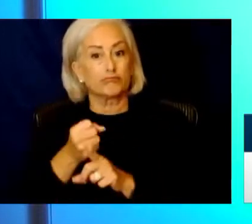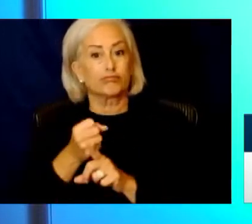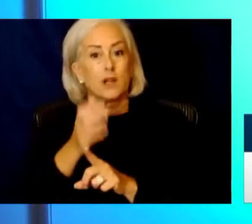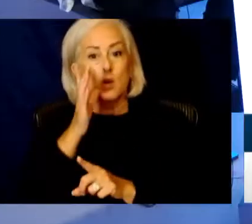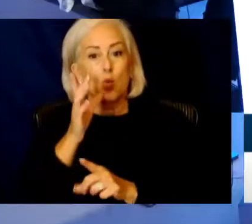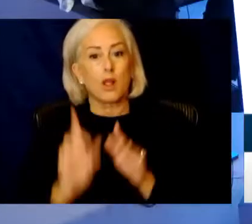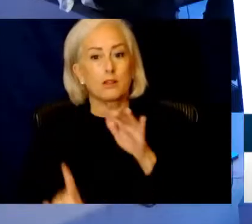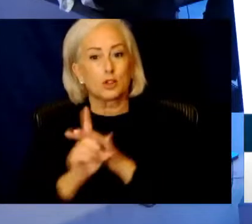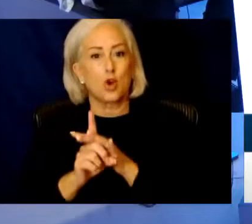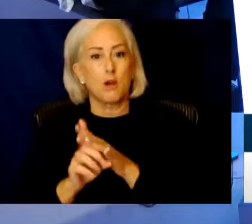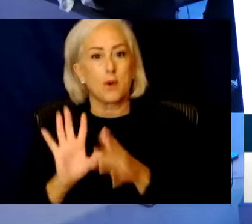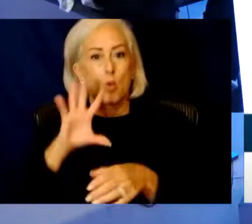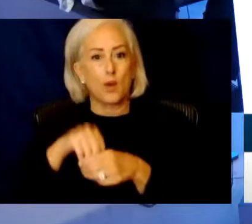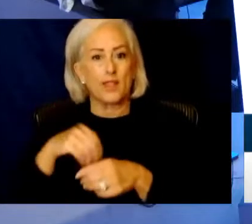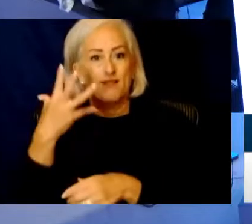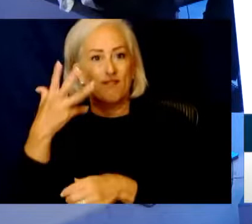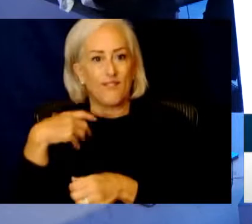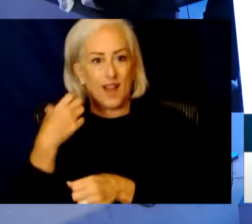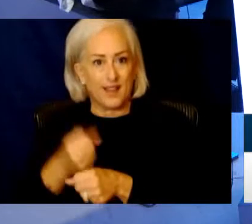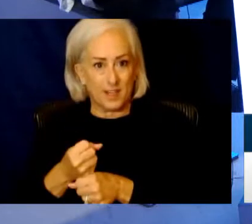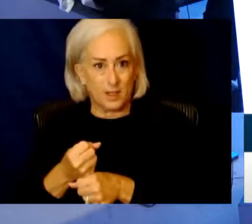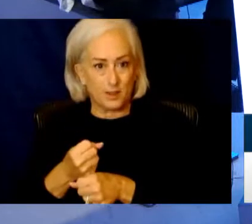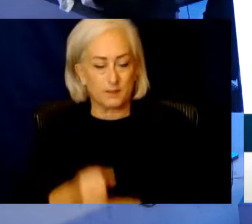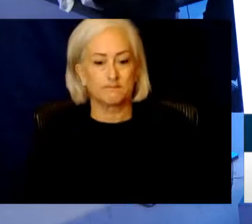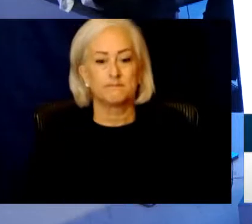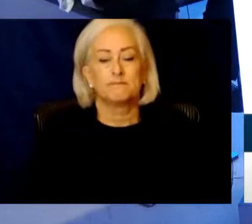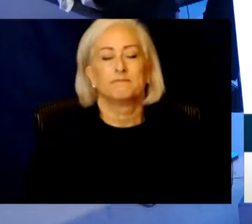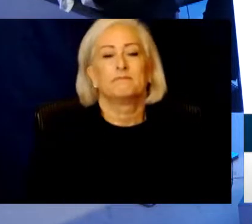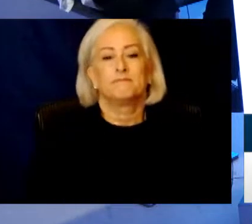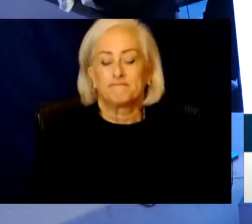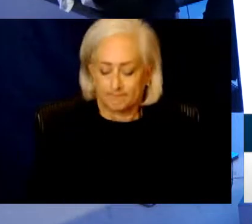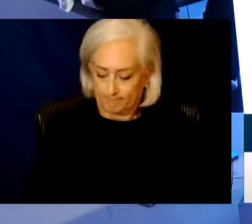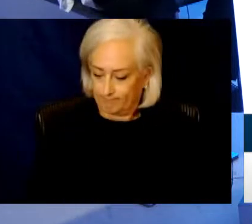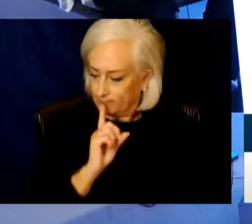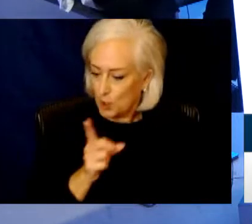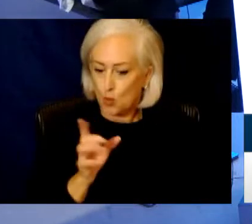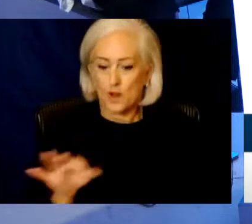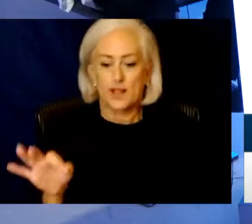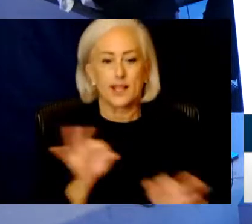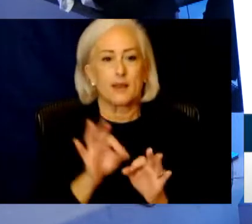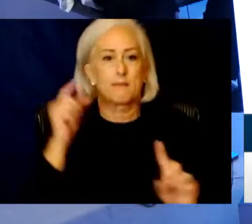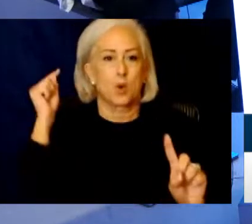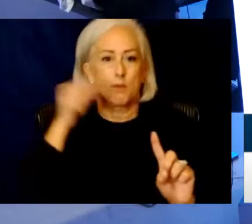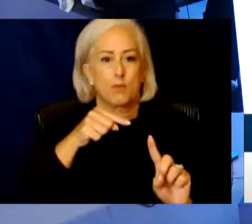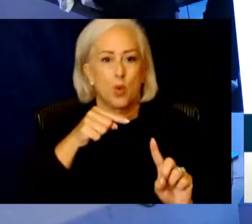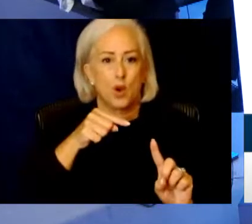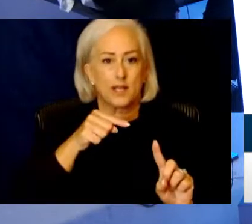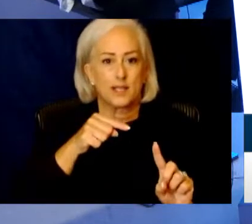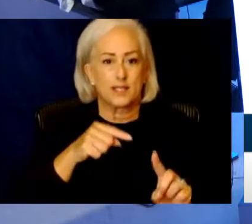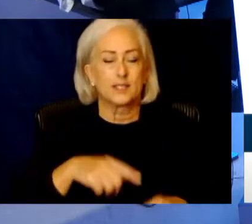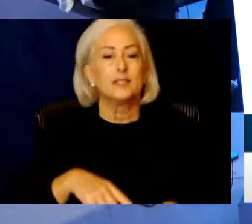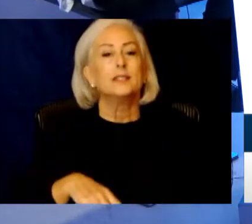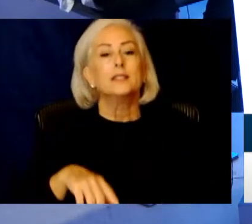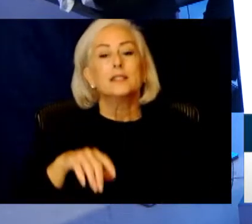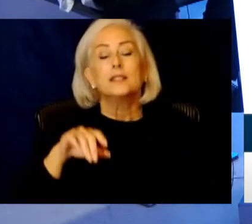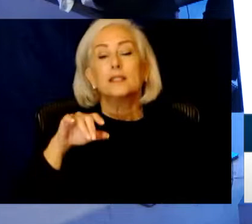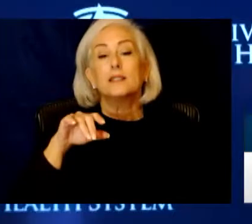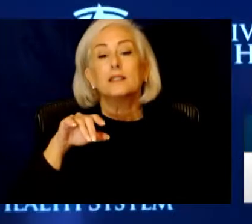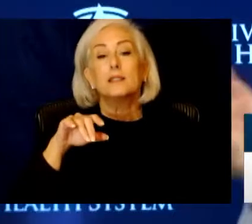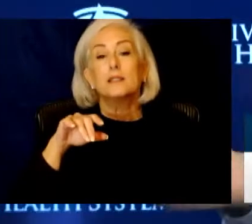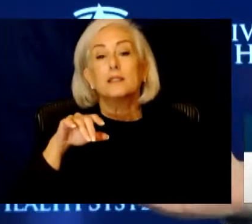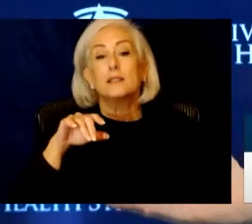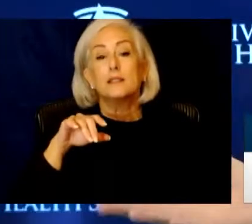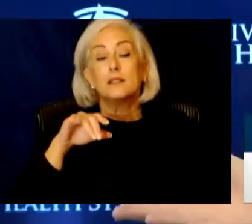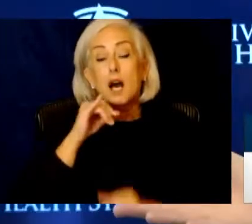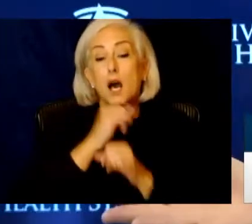in. I think that's a really important point, but this whole immunotherapy wave, I mean, this makes people excited because